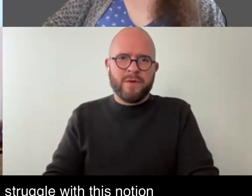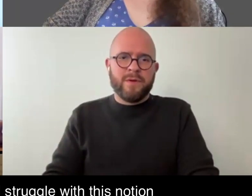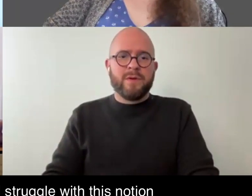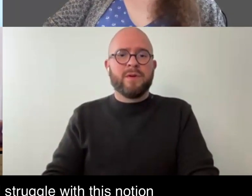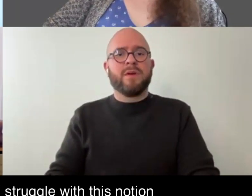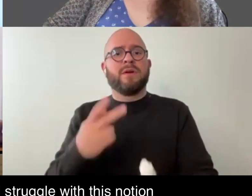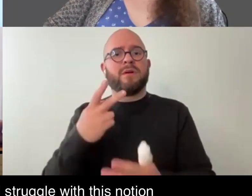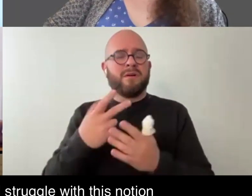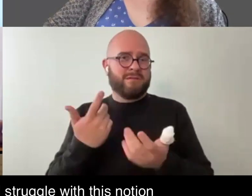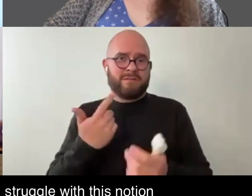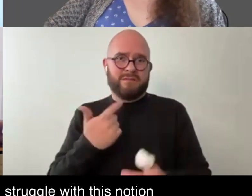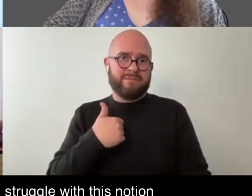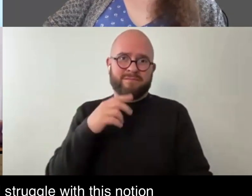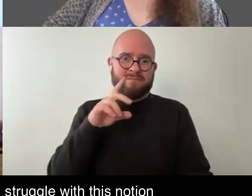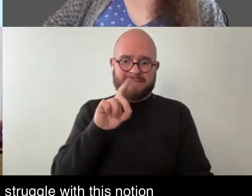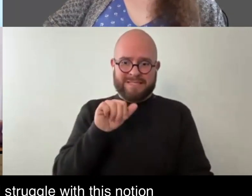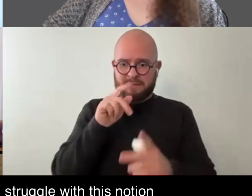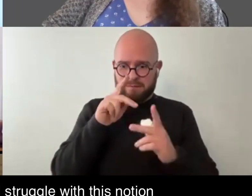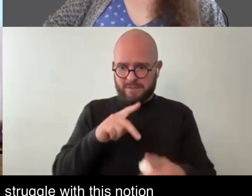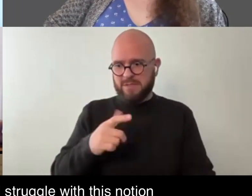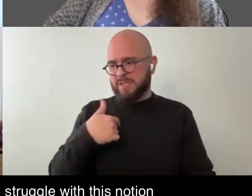an advocate,